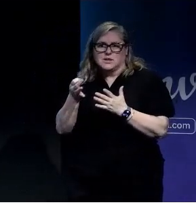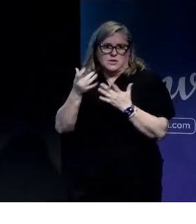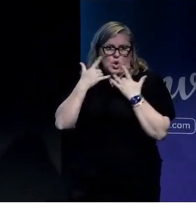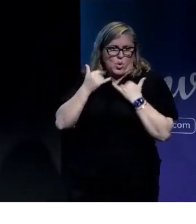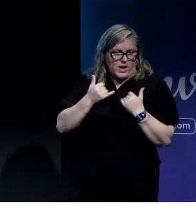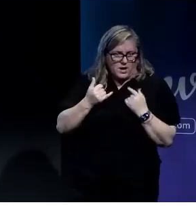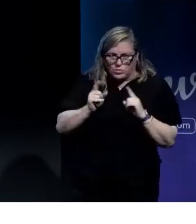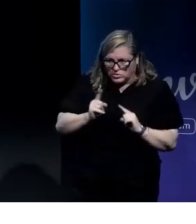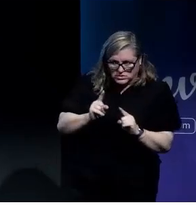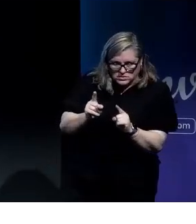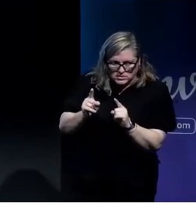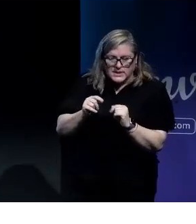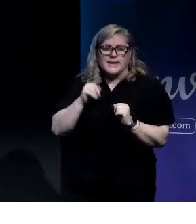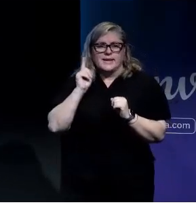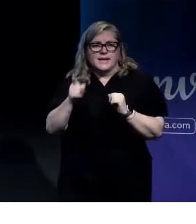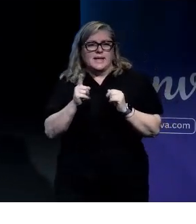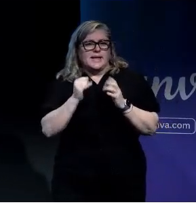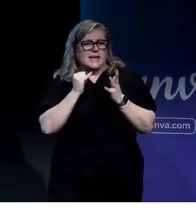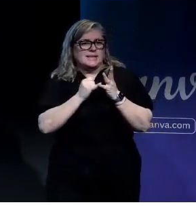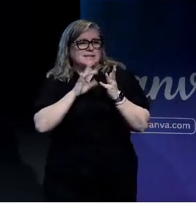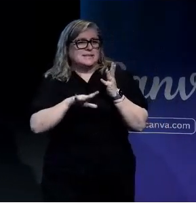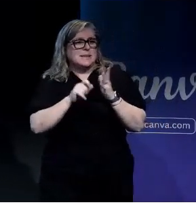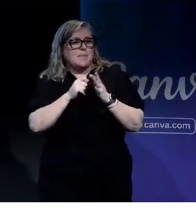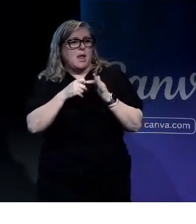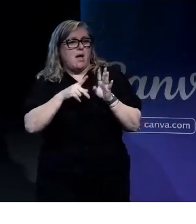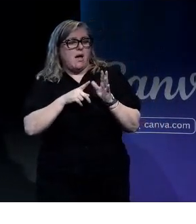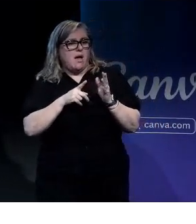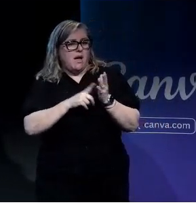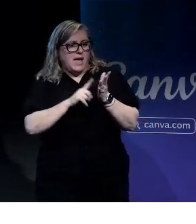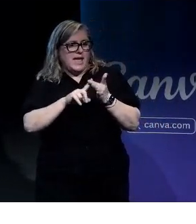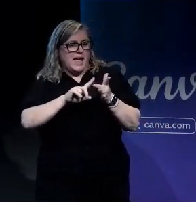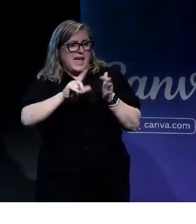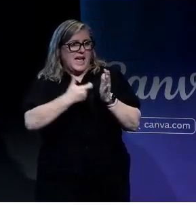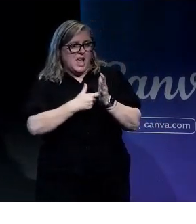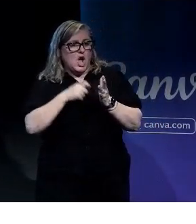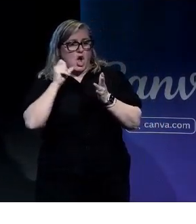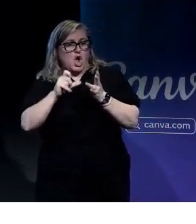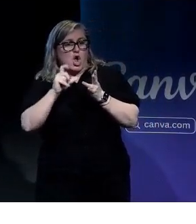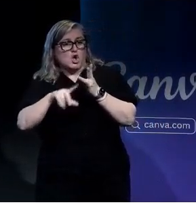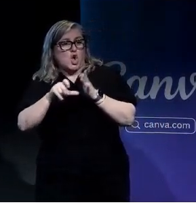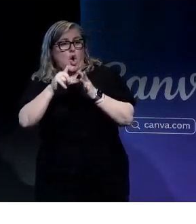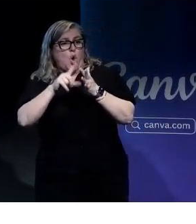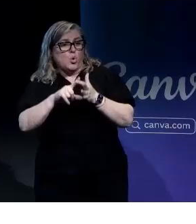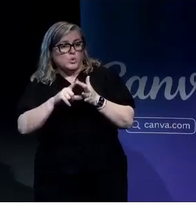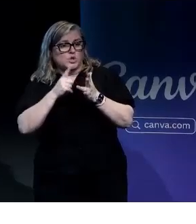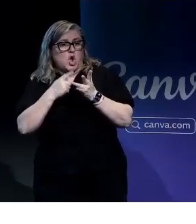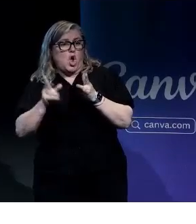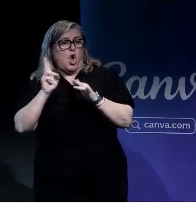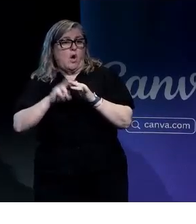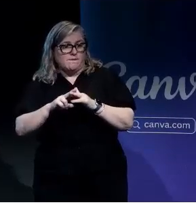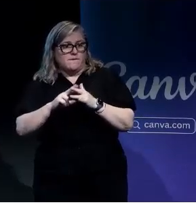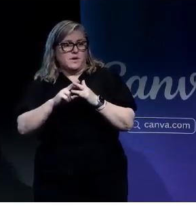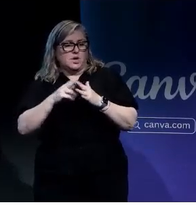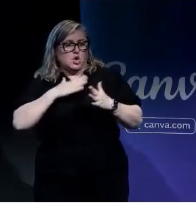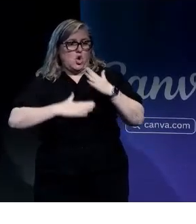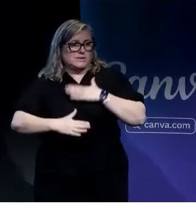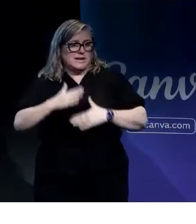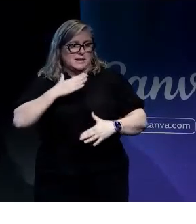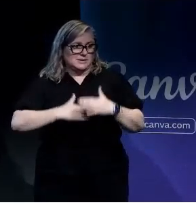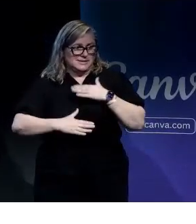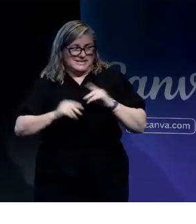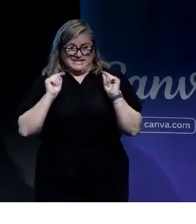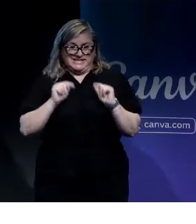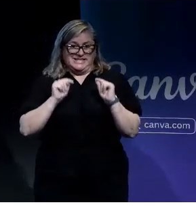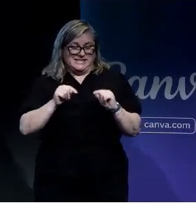to supplier code of conduct. Everybody should have a supplier code of conduct because those help set the tone with